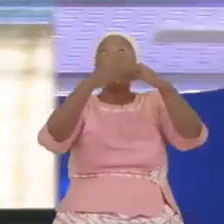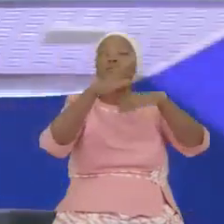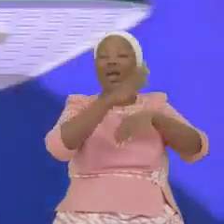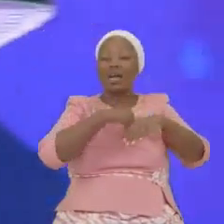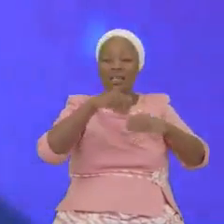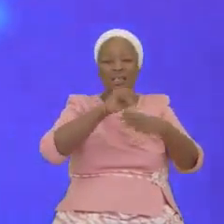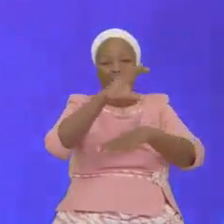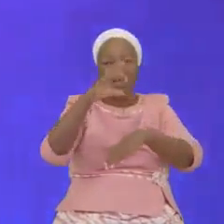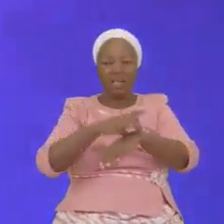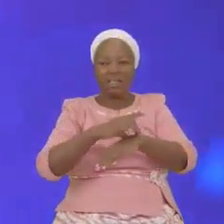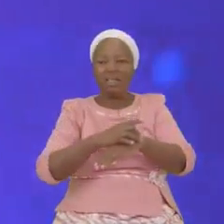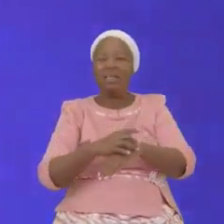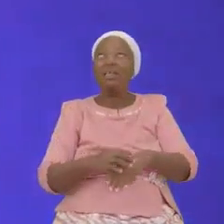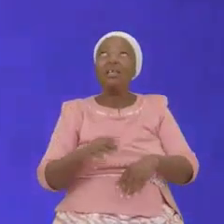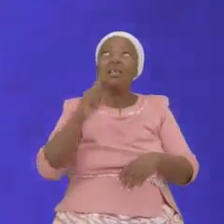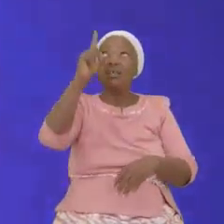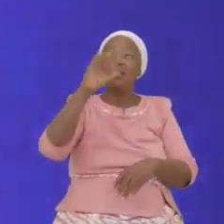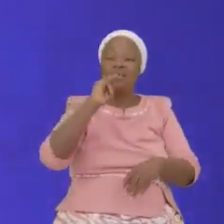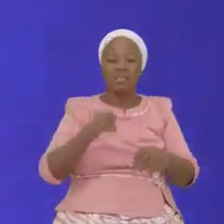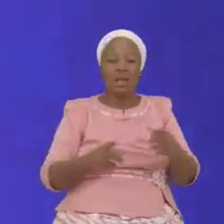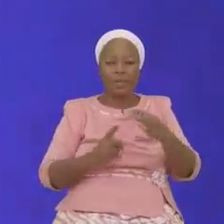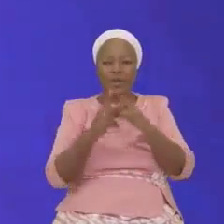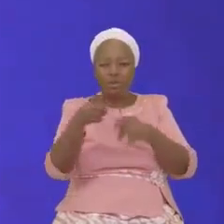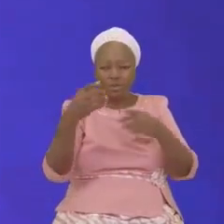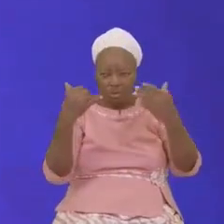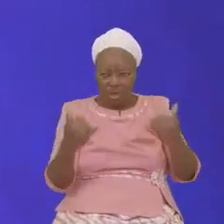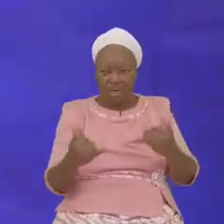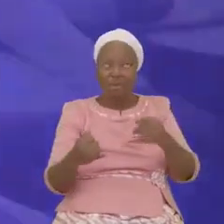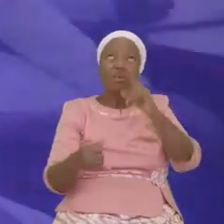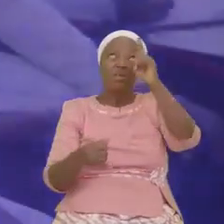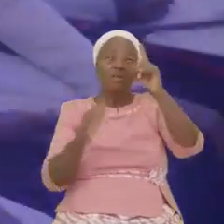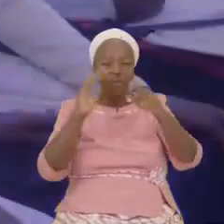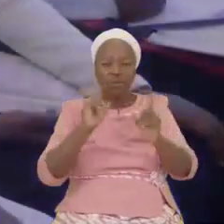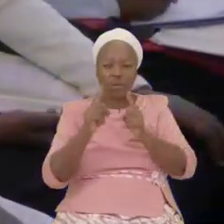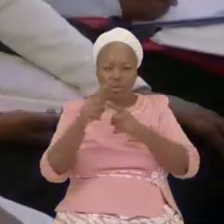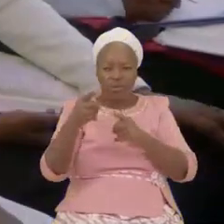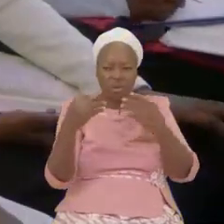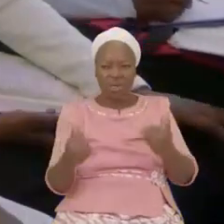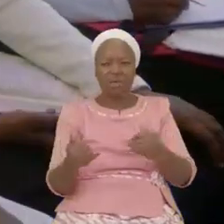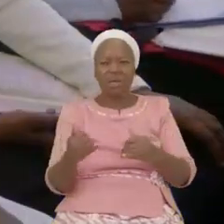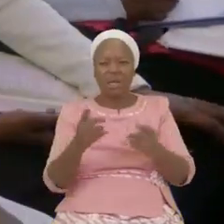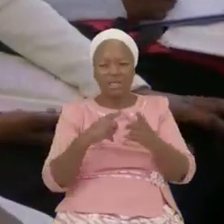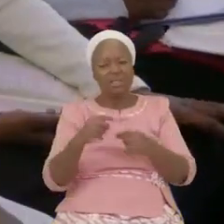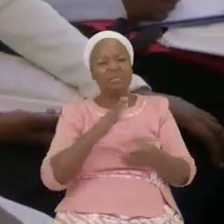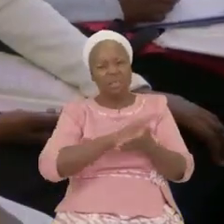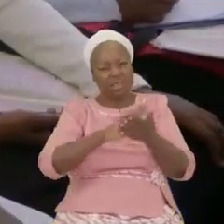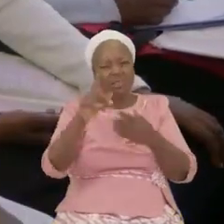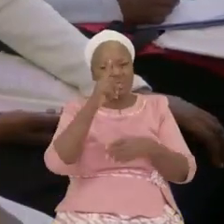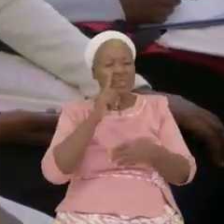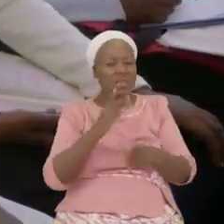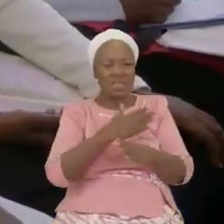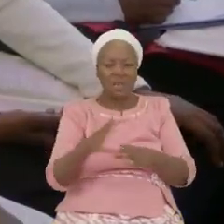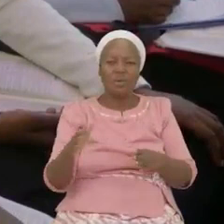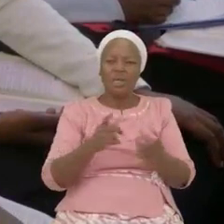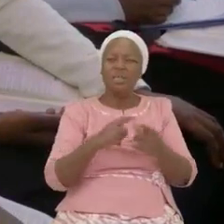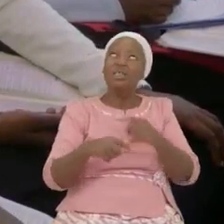earth. It's appearing to you now. It's going to talk to you. It's going to say, wipe your tears away. It's